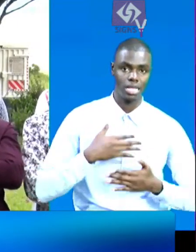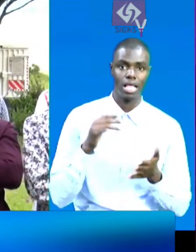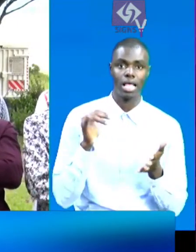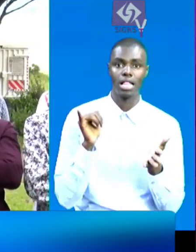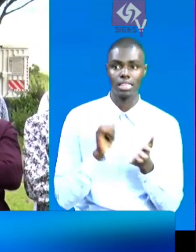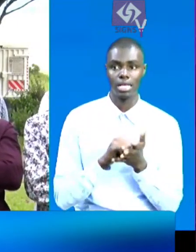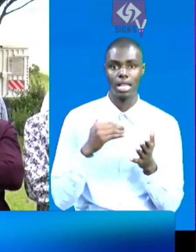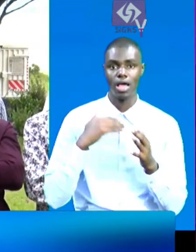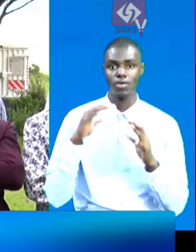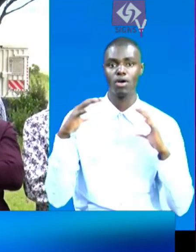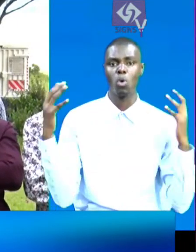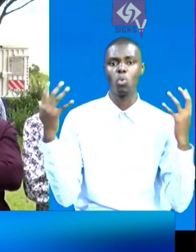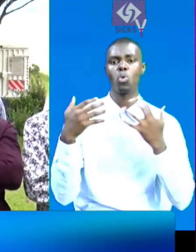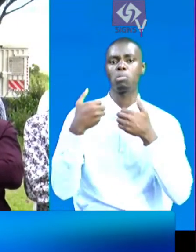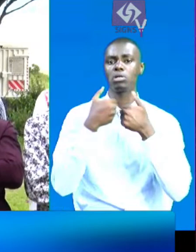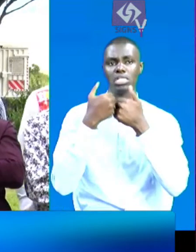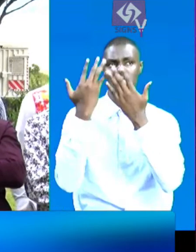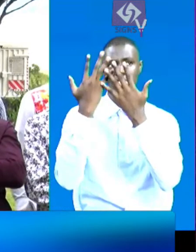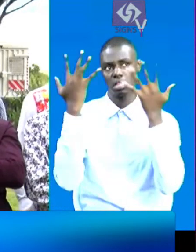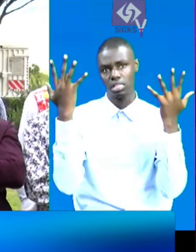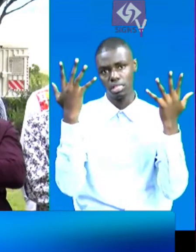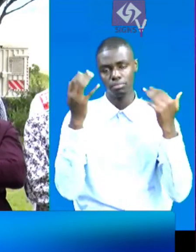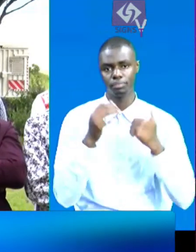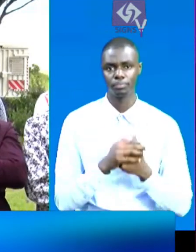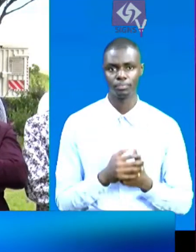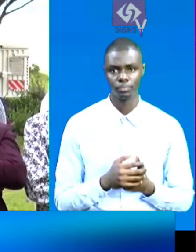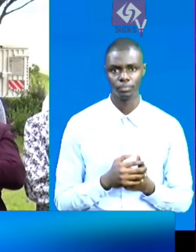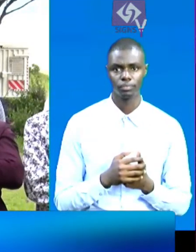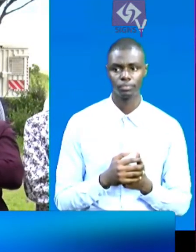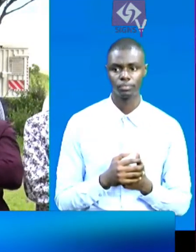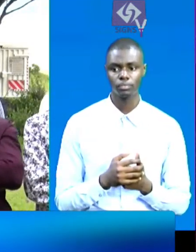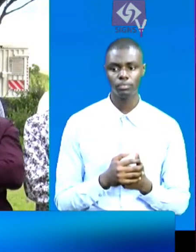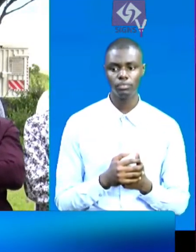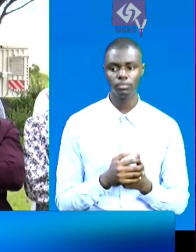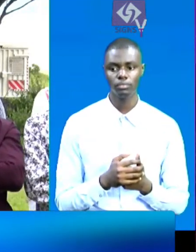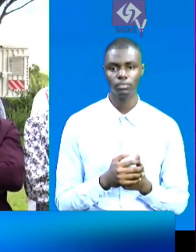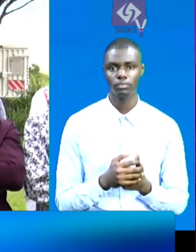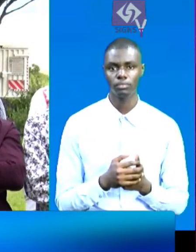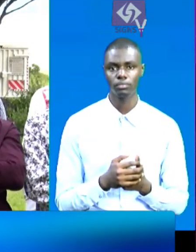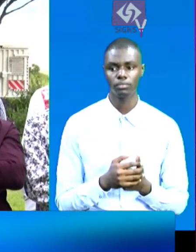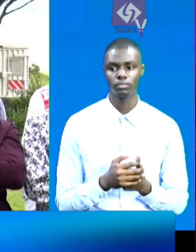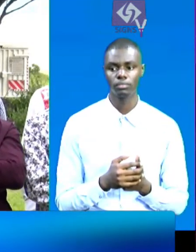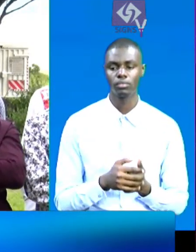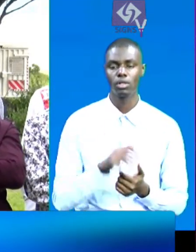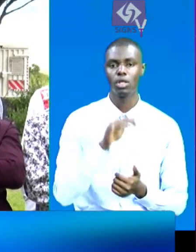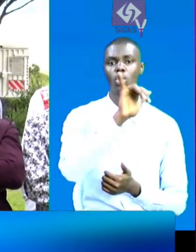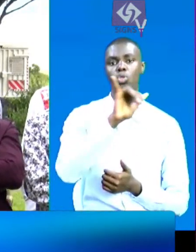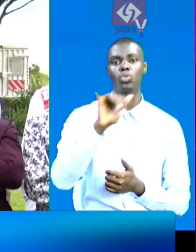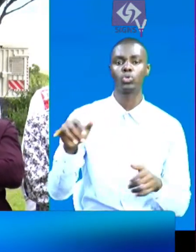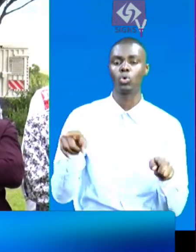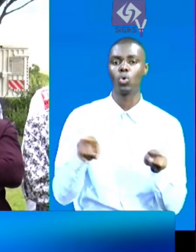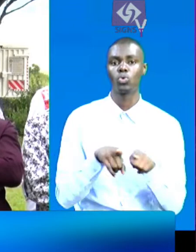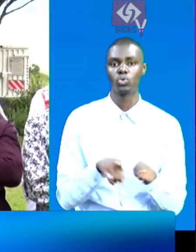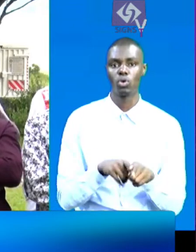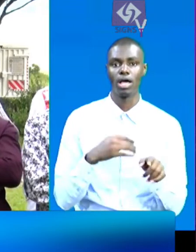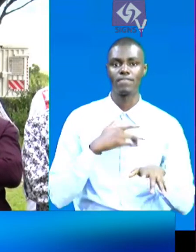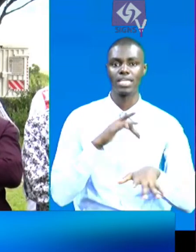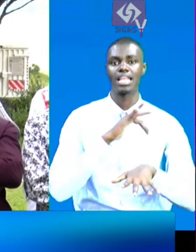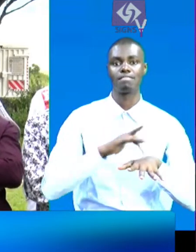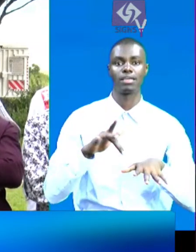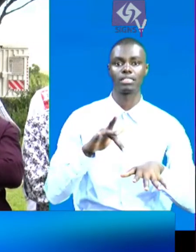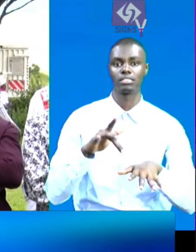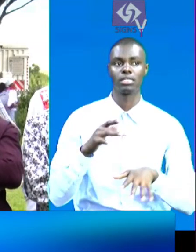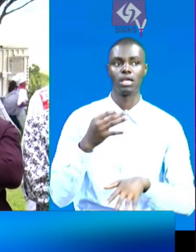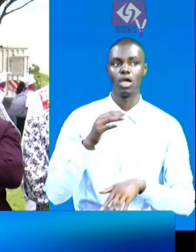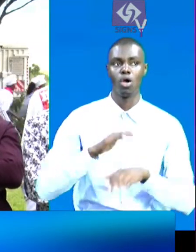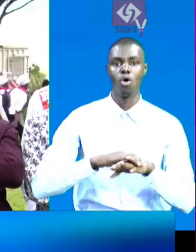are global challenges, and that those also are having an effect